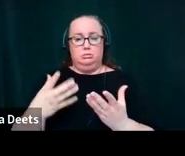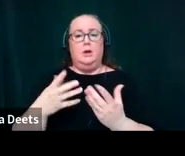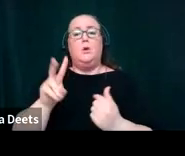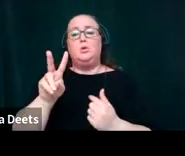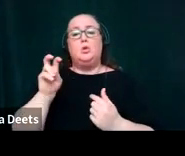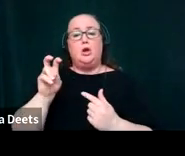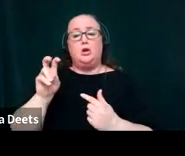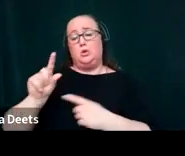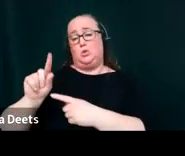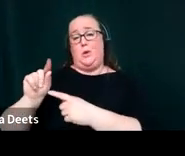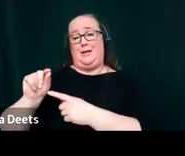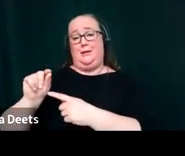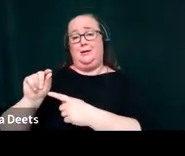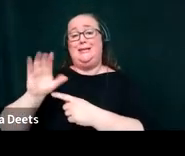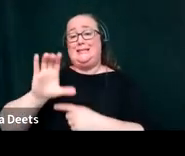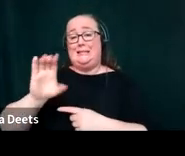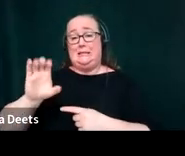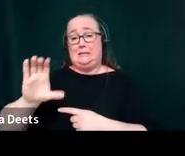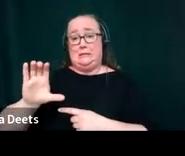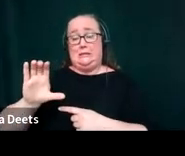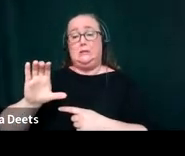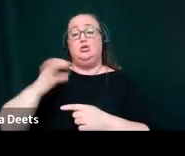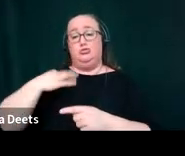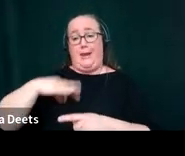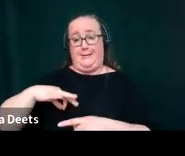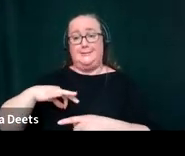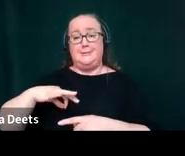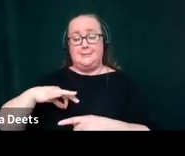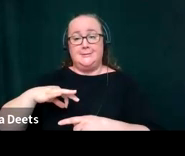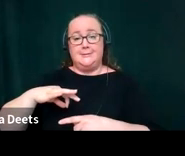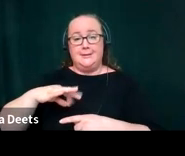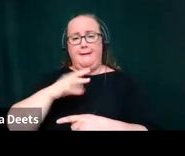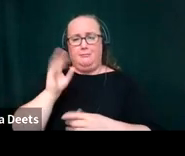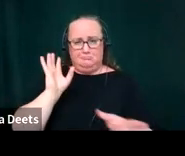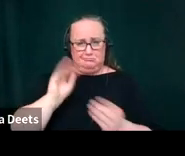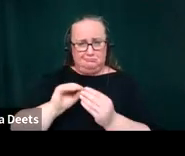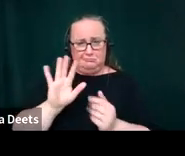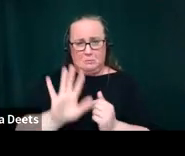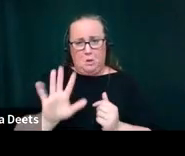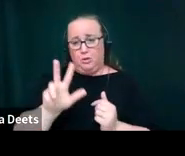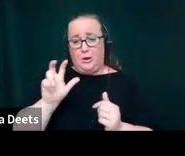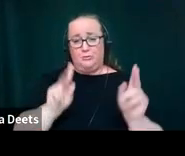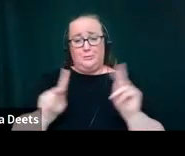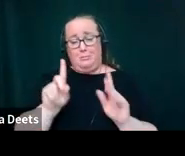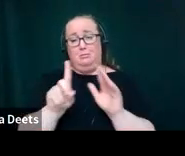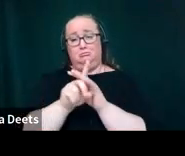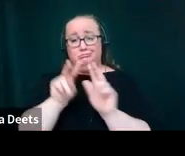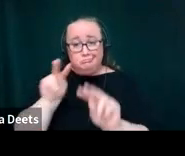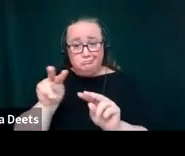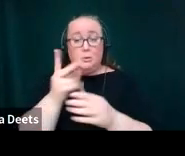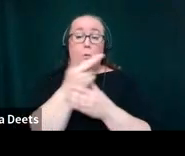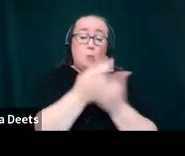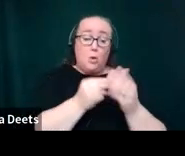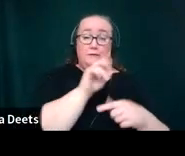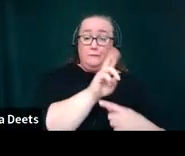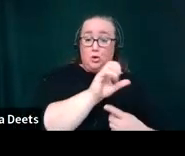220 CE/CME credits and had close to 300 people in attendance, both virtually